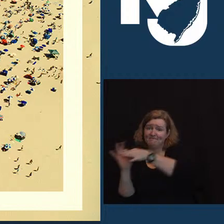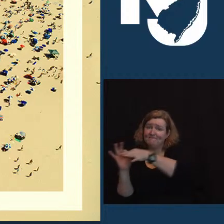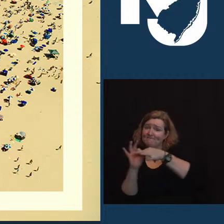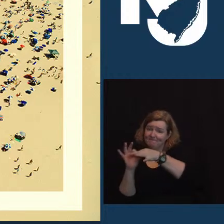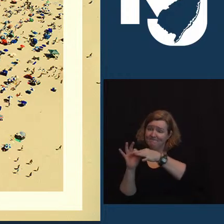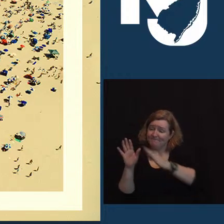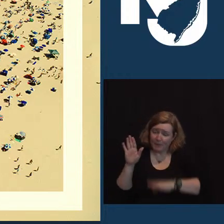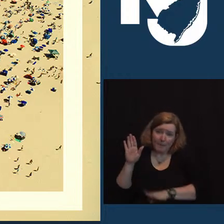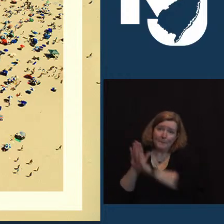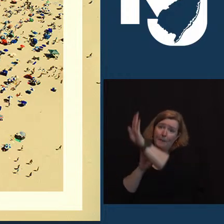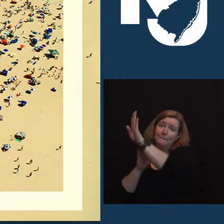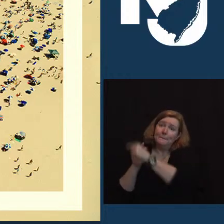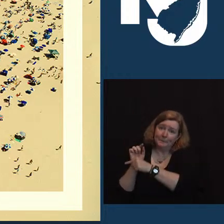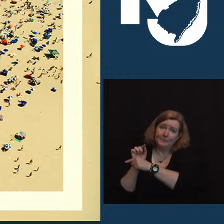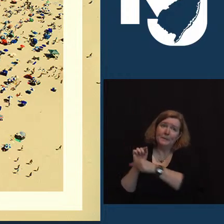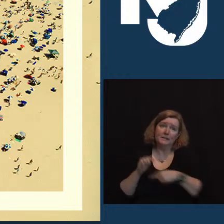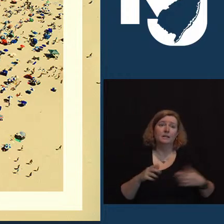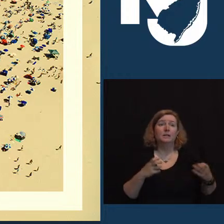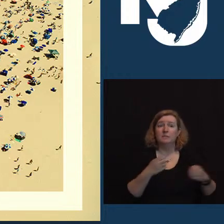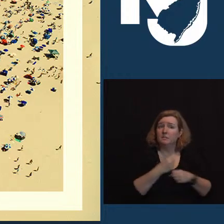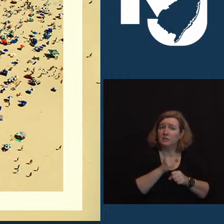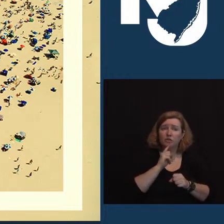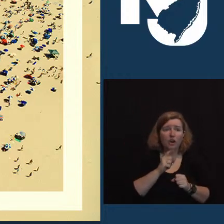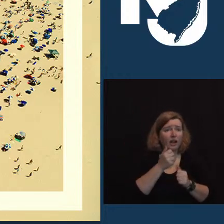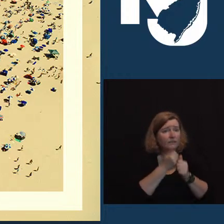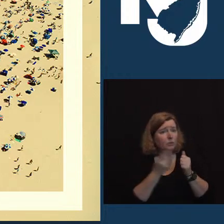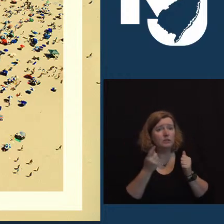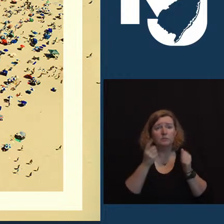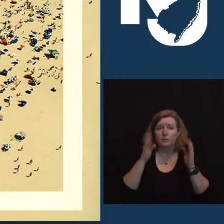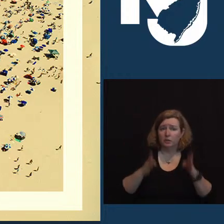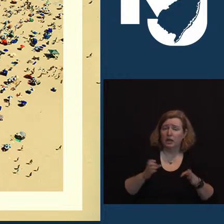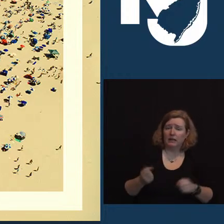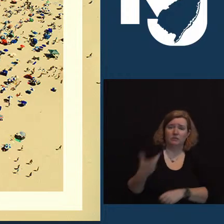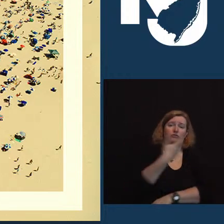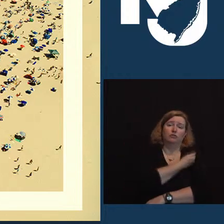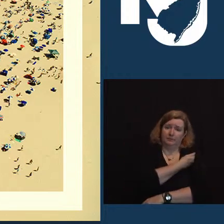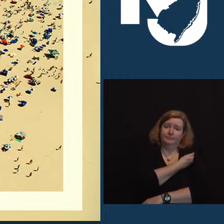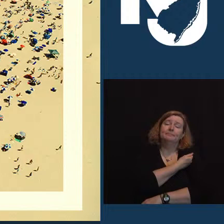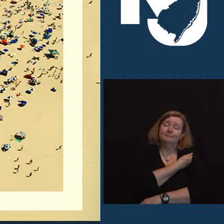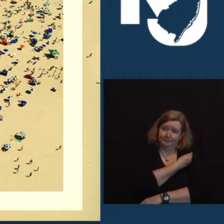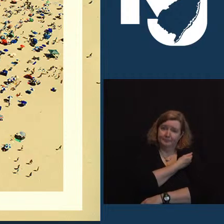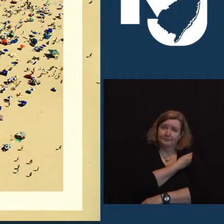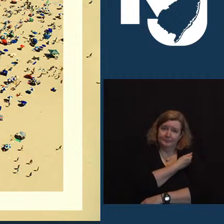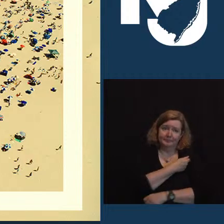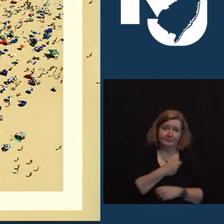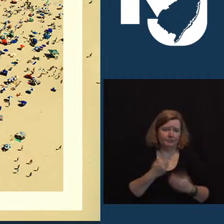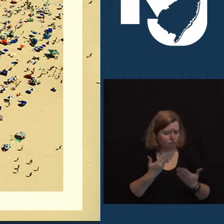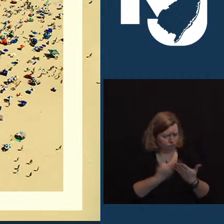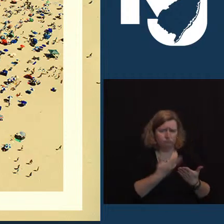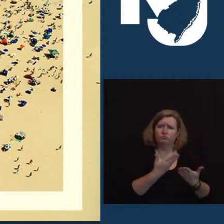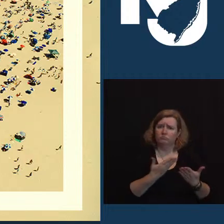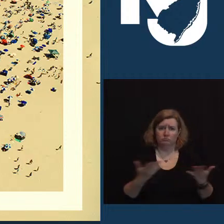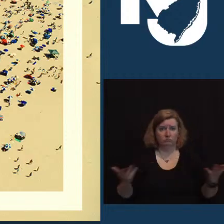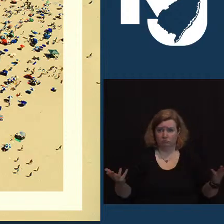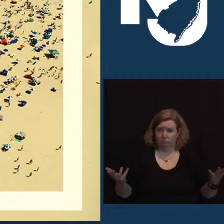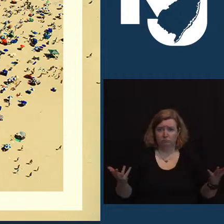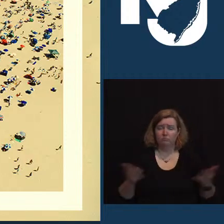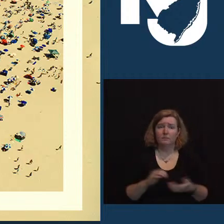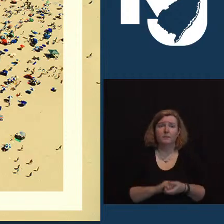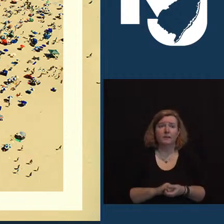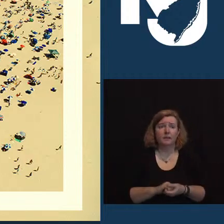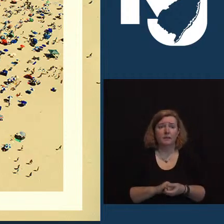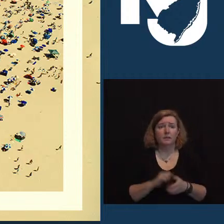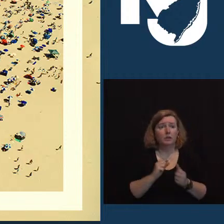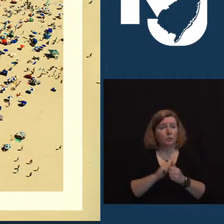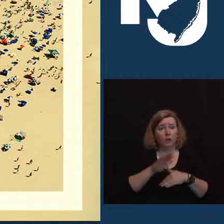vaccinated is our surest way to turn those words into reality. And with those updates, Tina, I'm going to